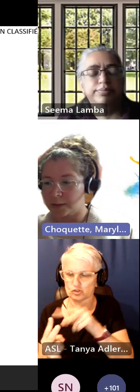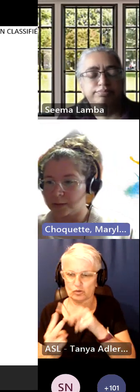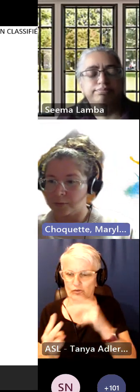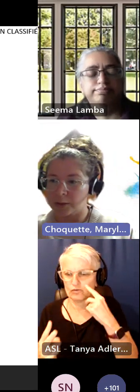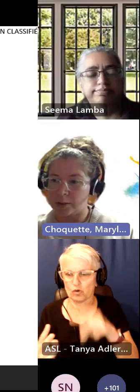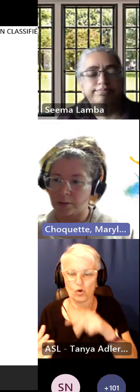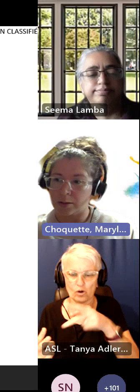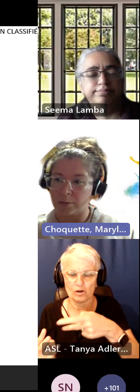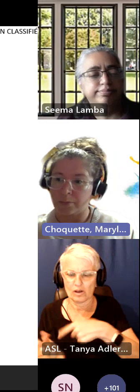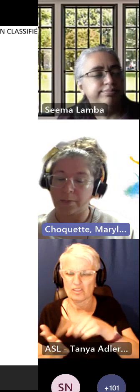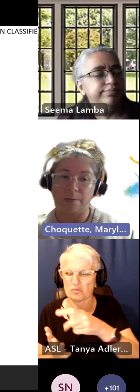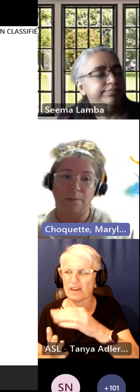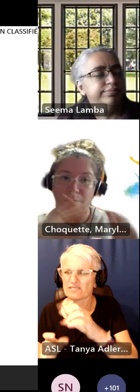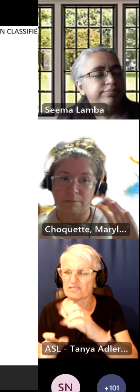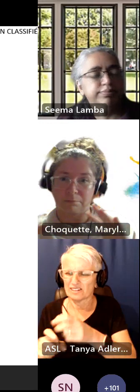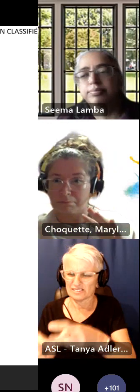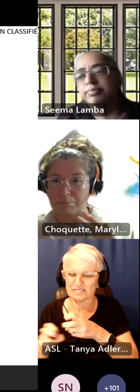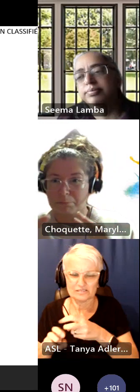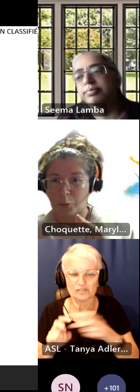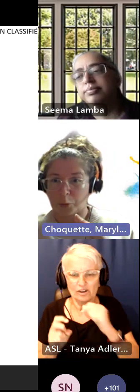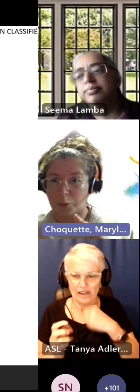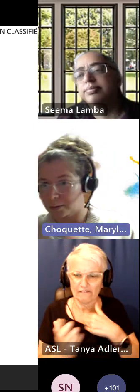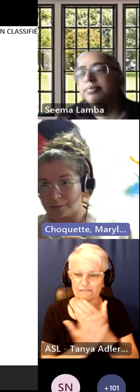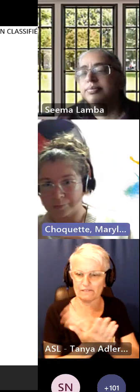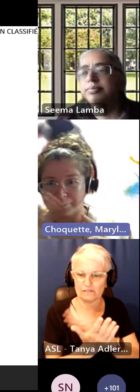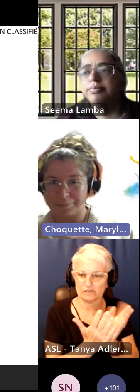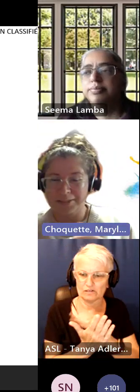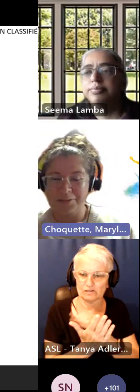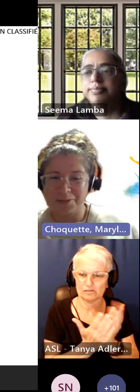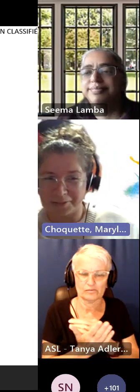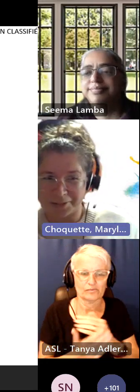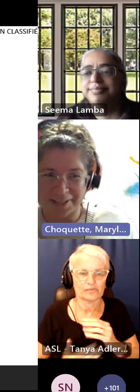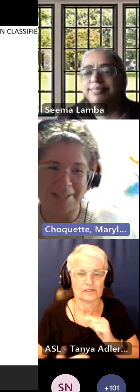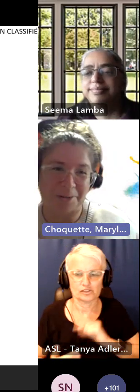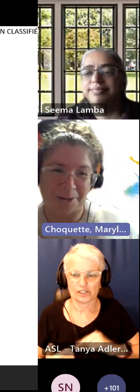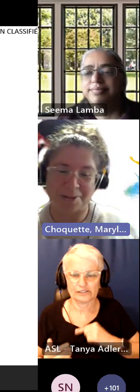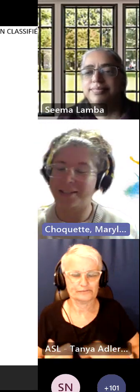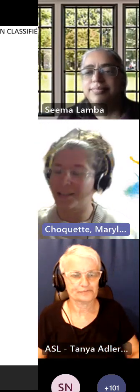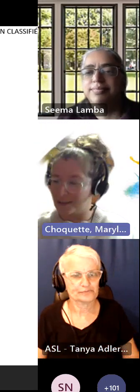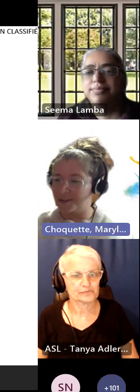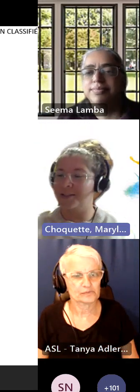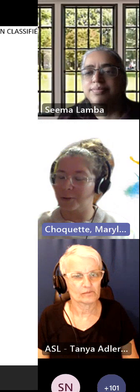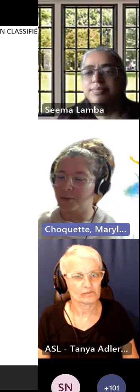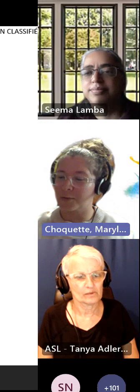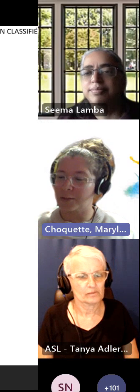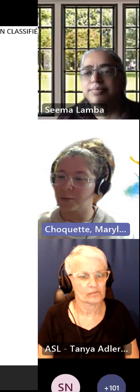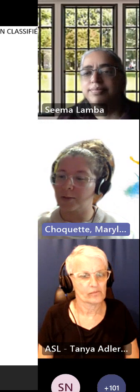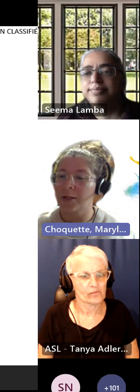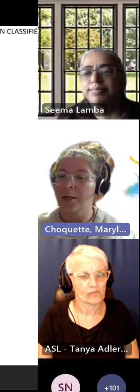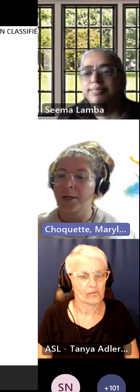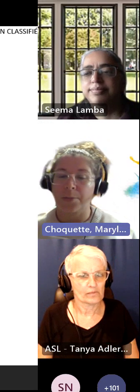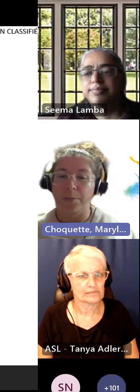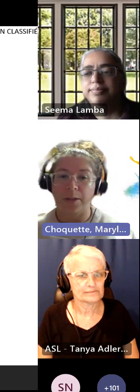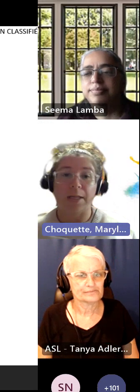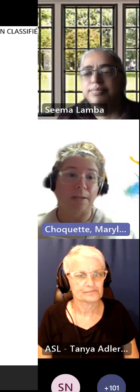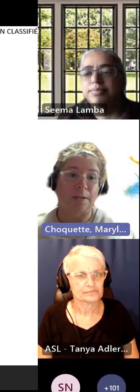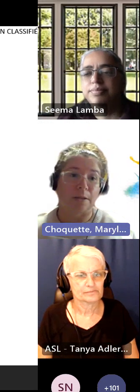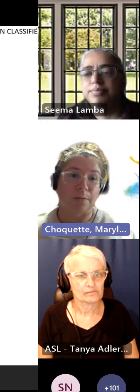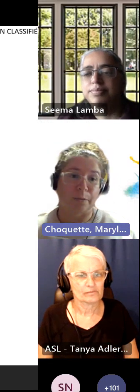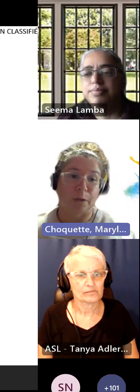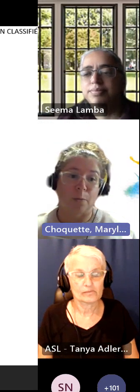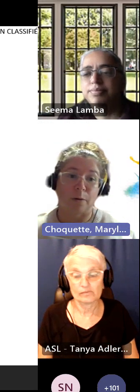the self-identification portal or whatever data we're using in terms of tables.